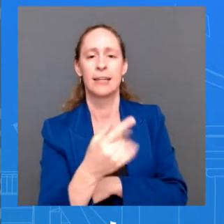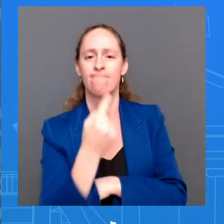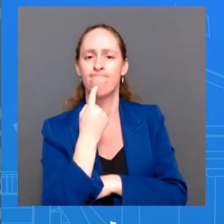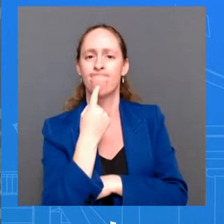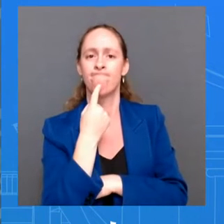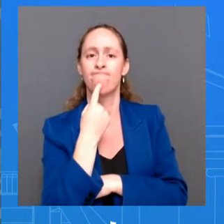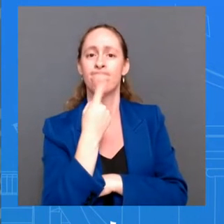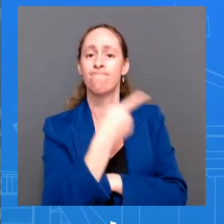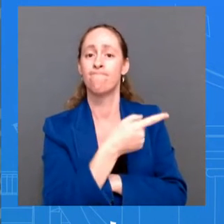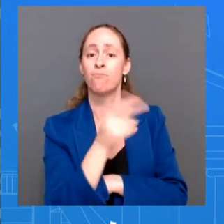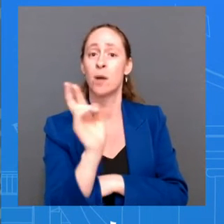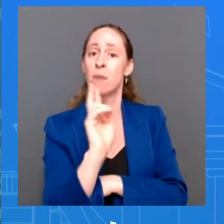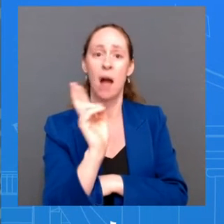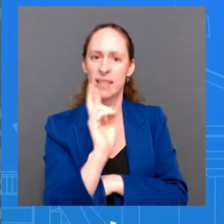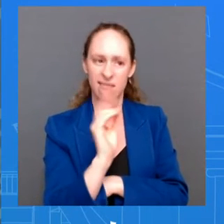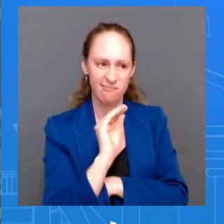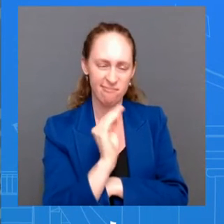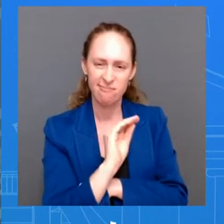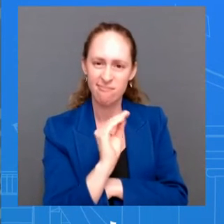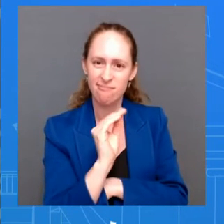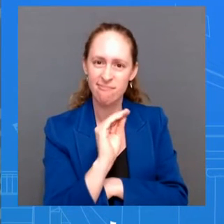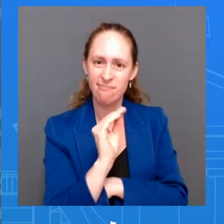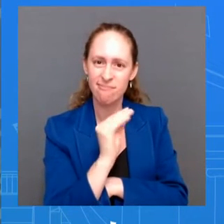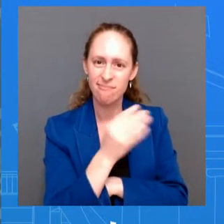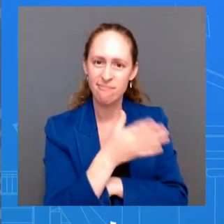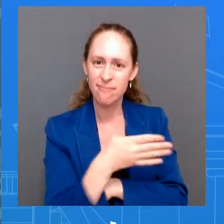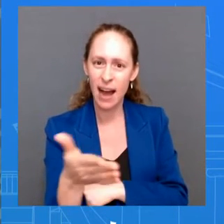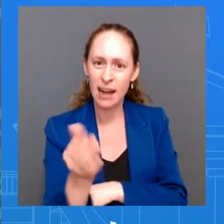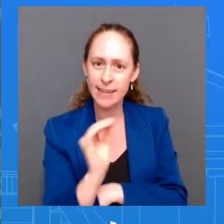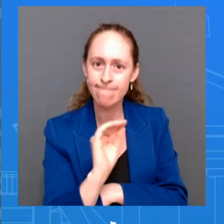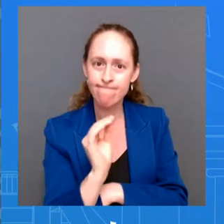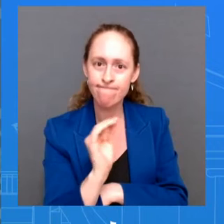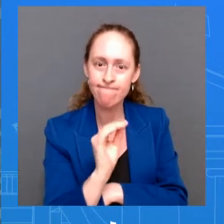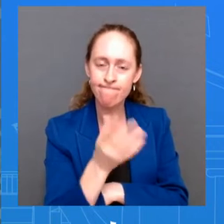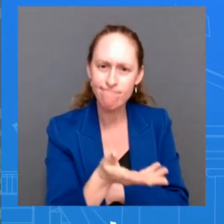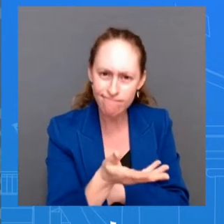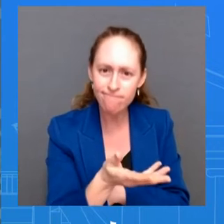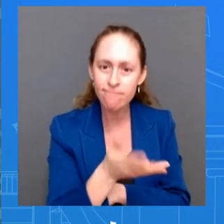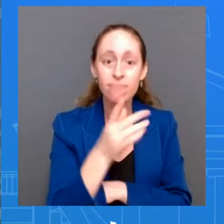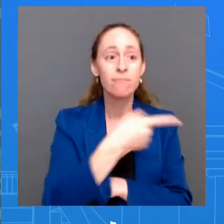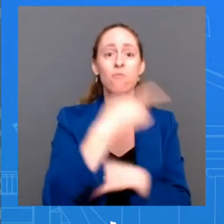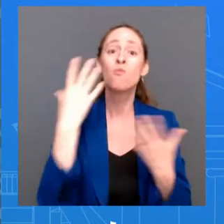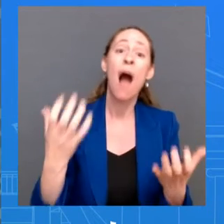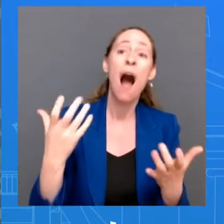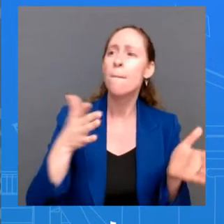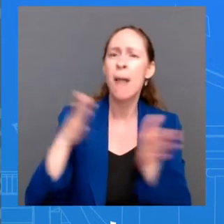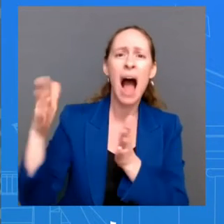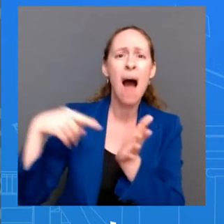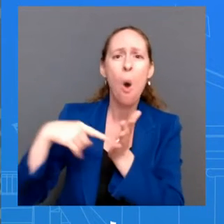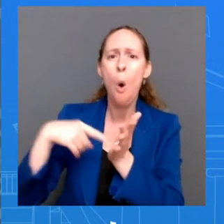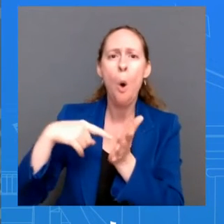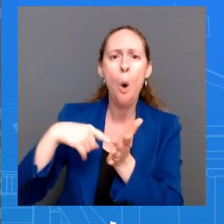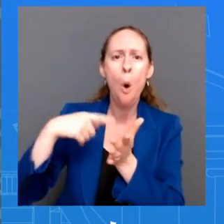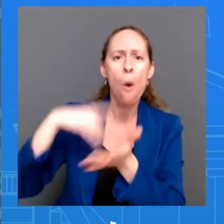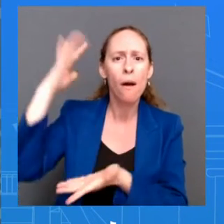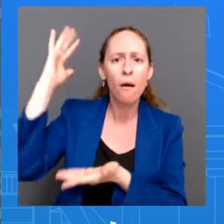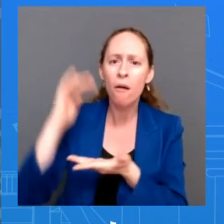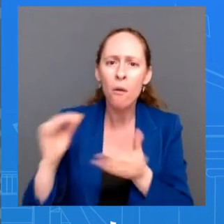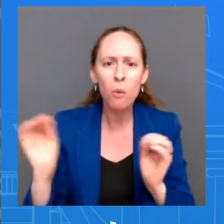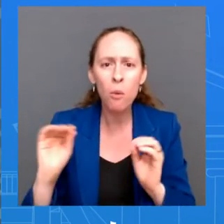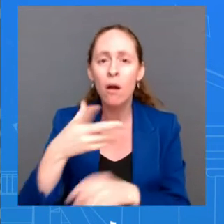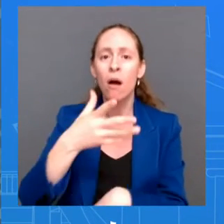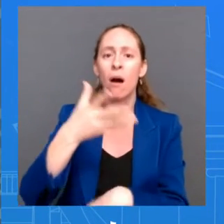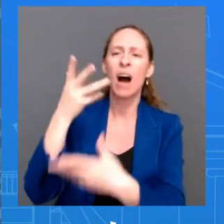that they aren't just uniformly opposed to this bill, but most House Republicans even voted against